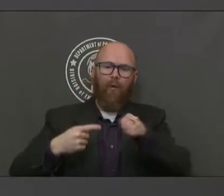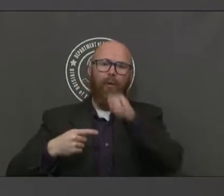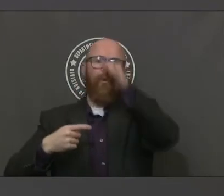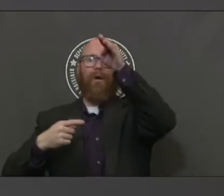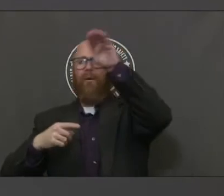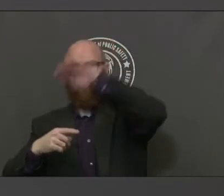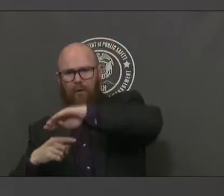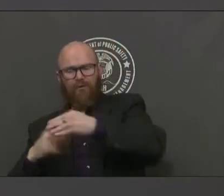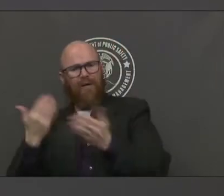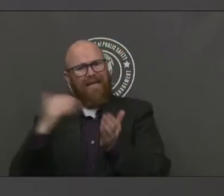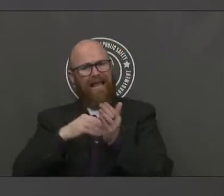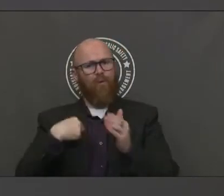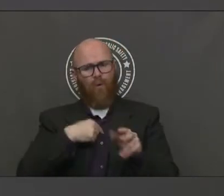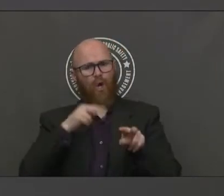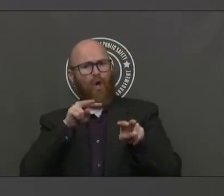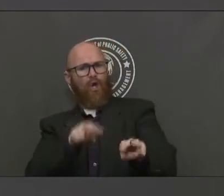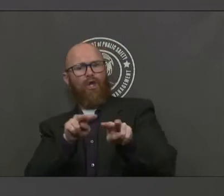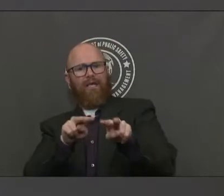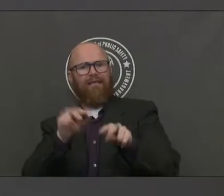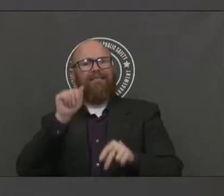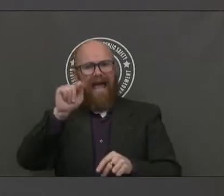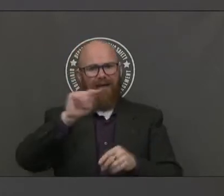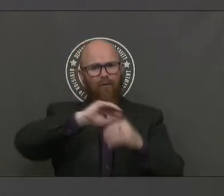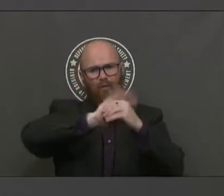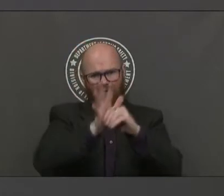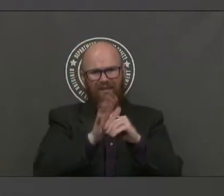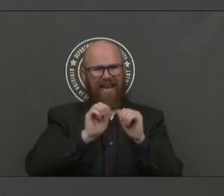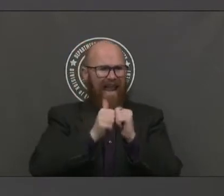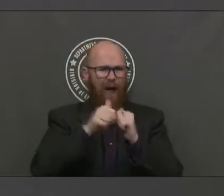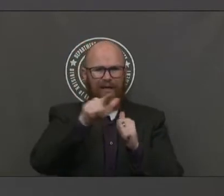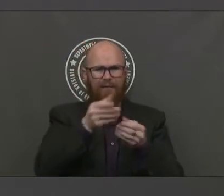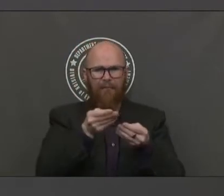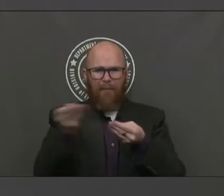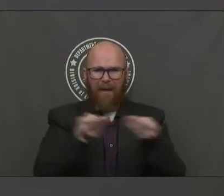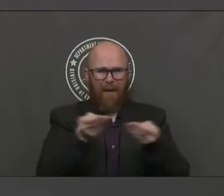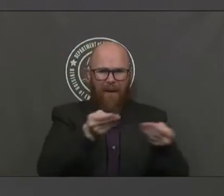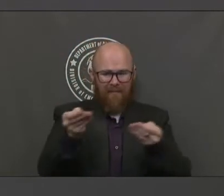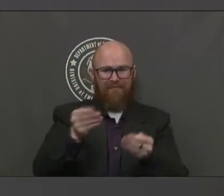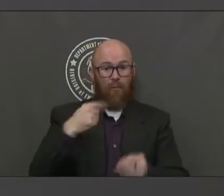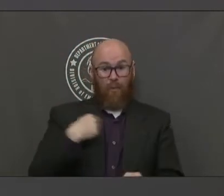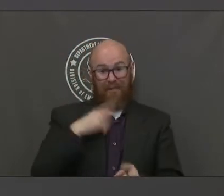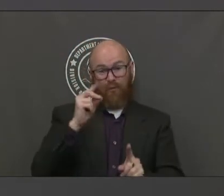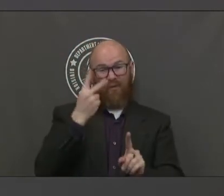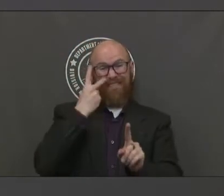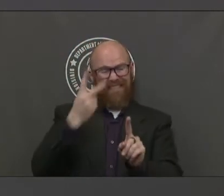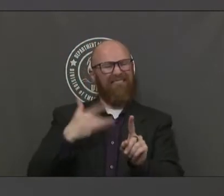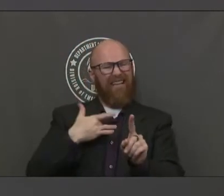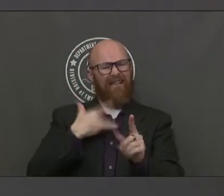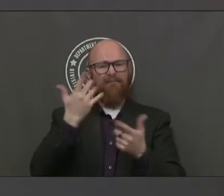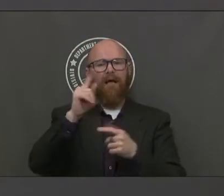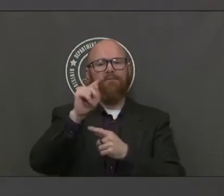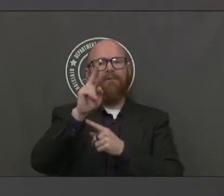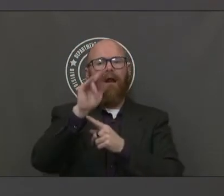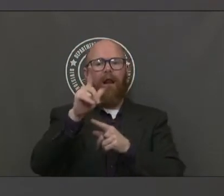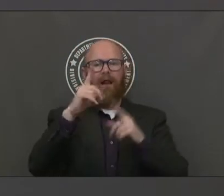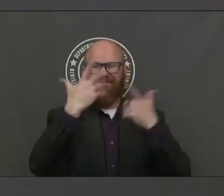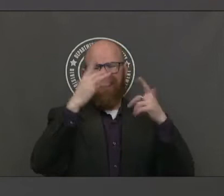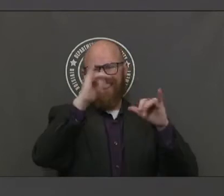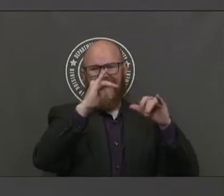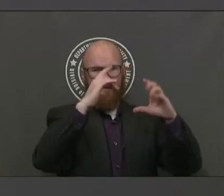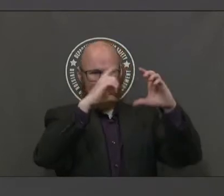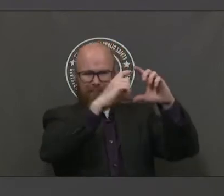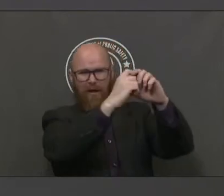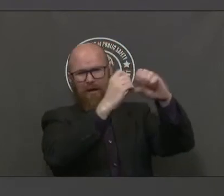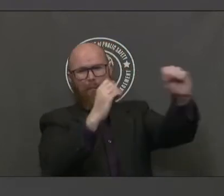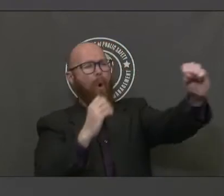virus is circulating throughout the state right now, that there is an end in sight. There's both the personal end in sight when